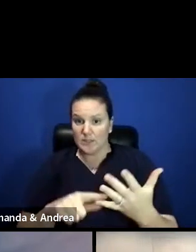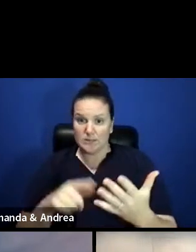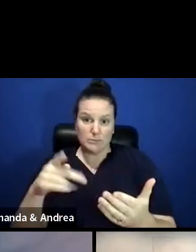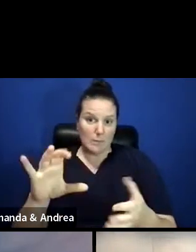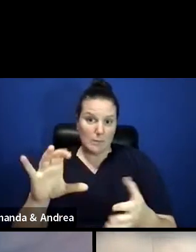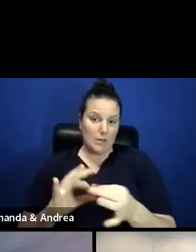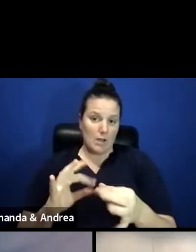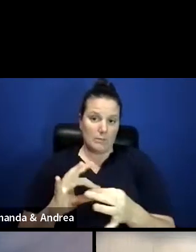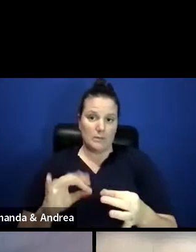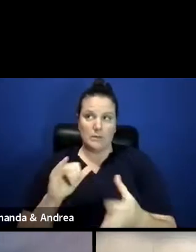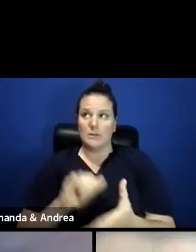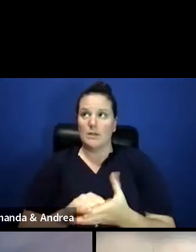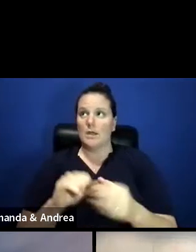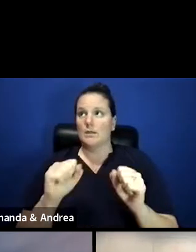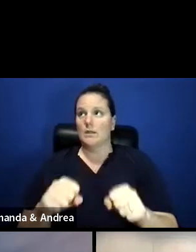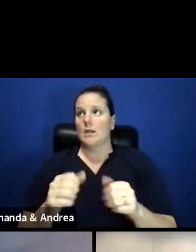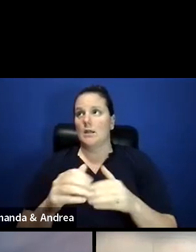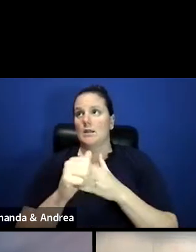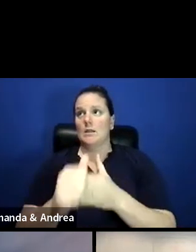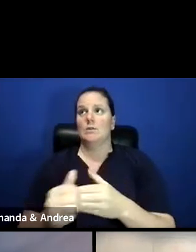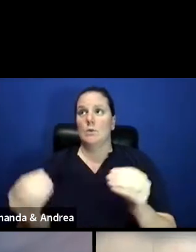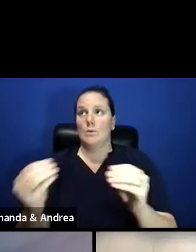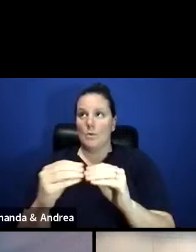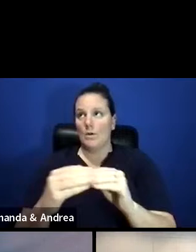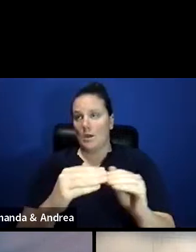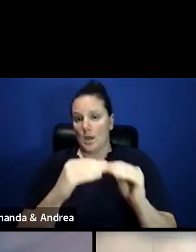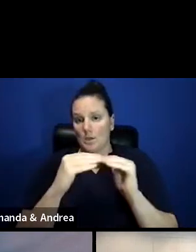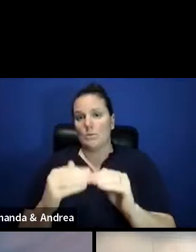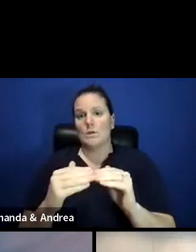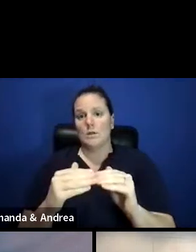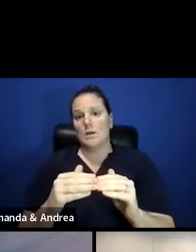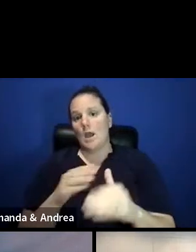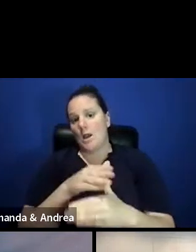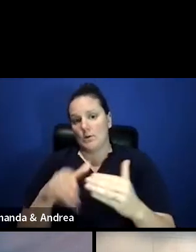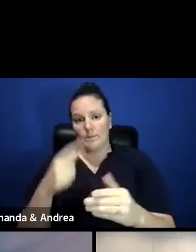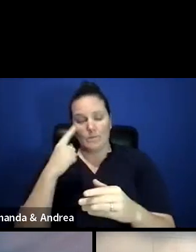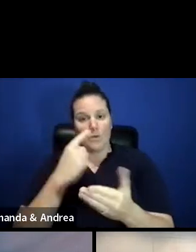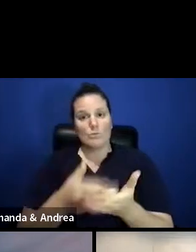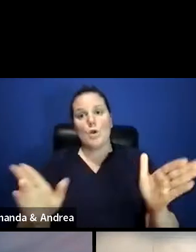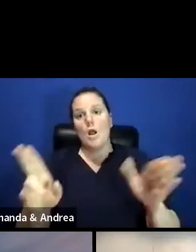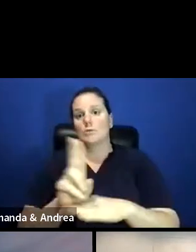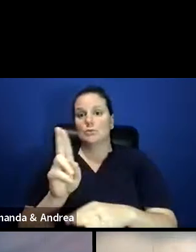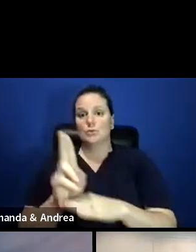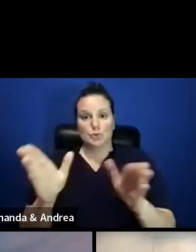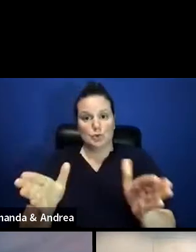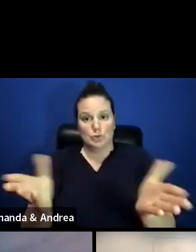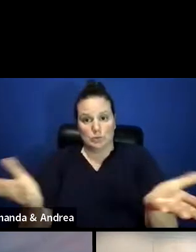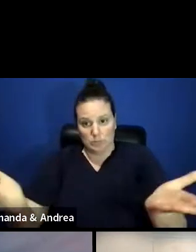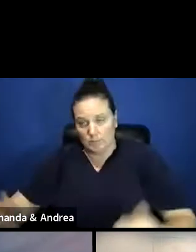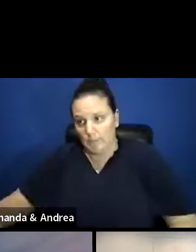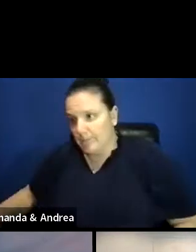comments, that can ultimately just lead to a more equitable outcome for a broad range of users.